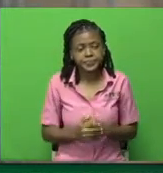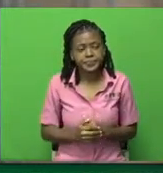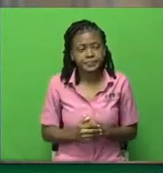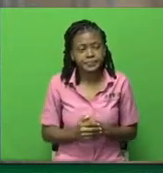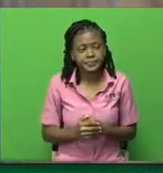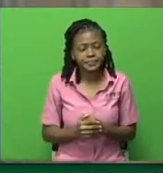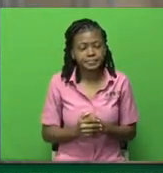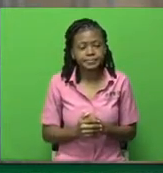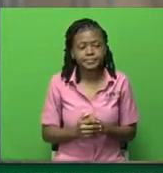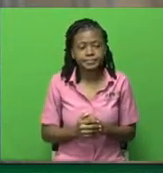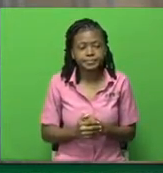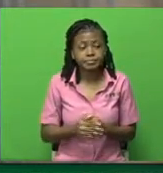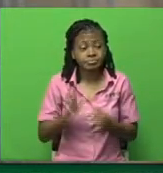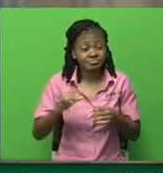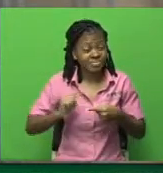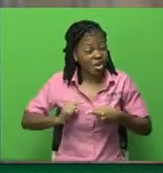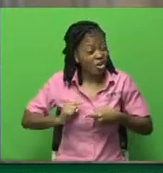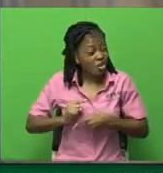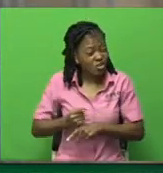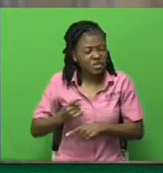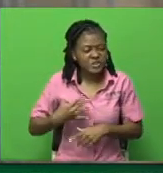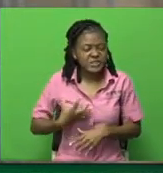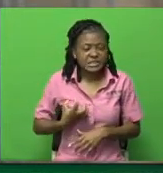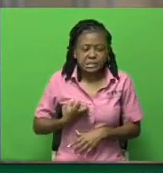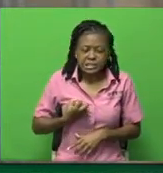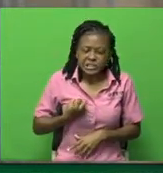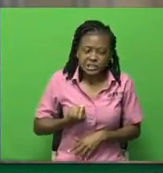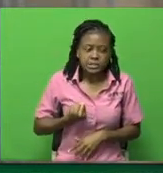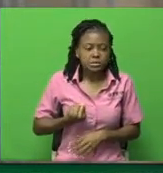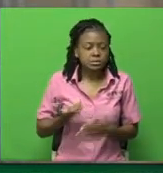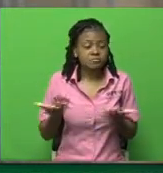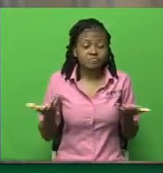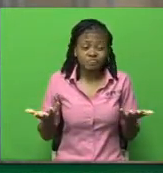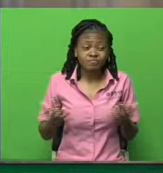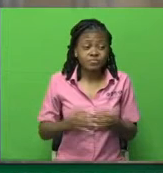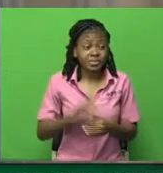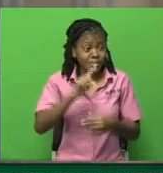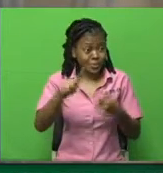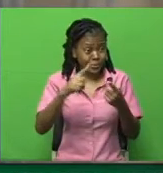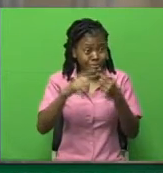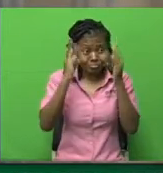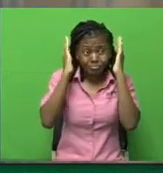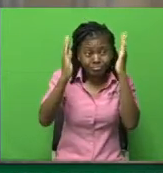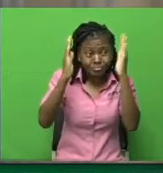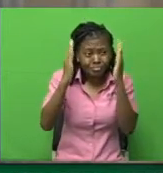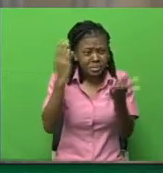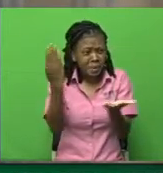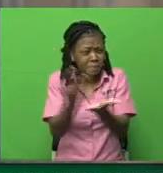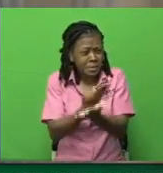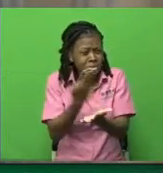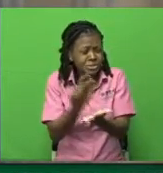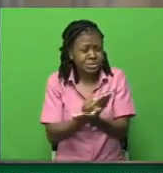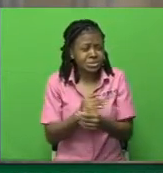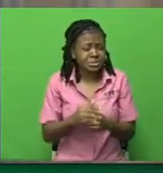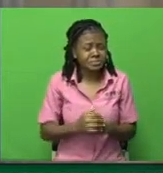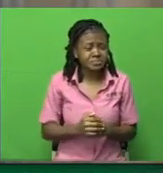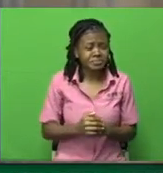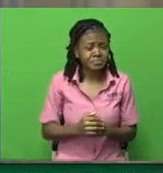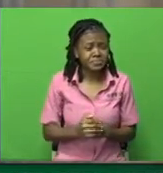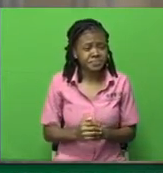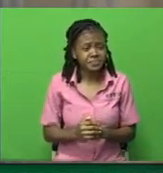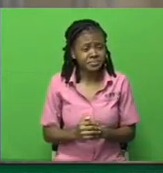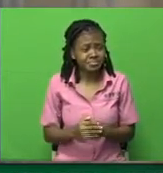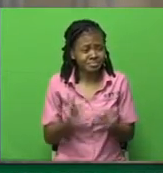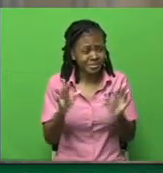painful is how the express fit in the summed up the presentation very few were spared